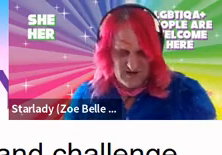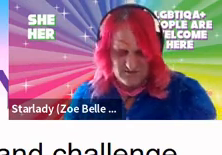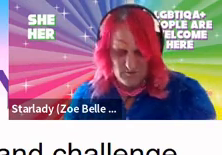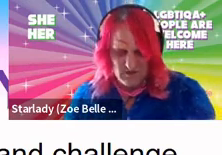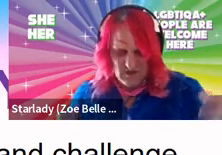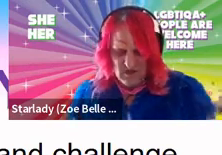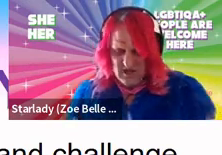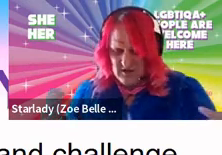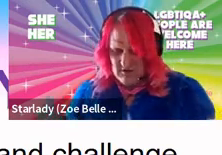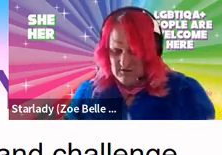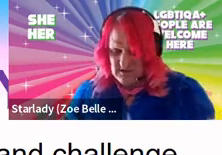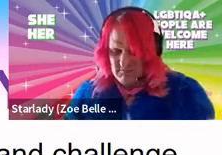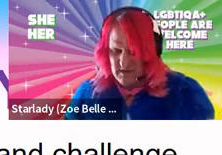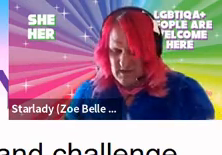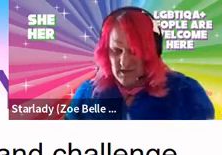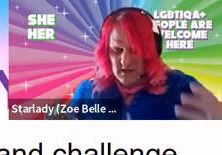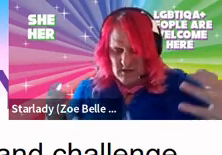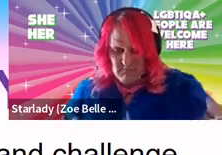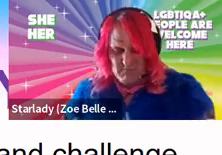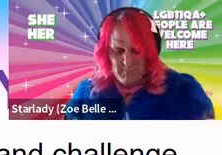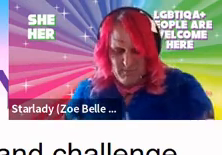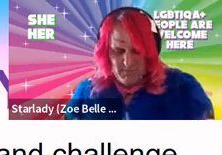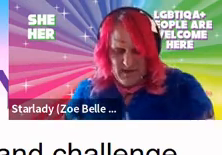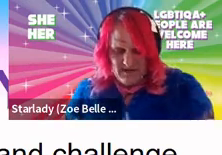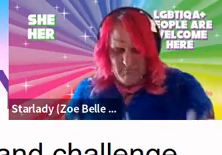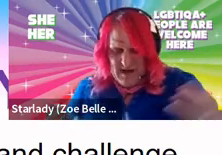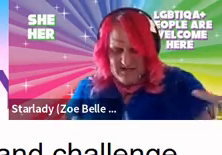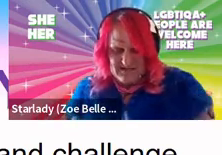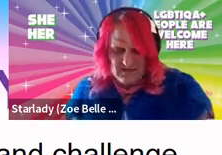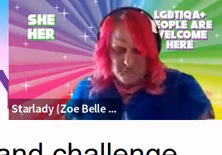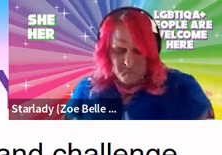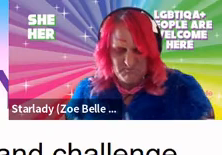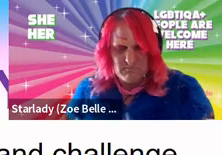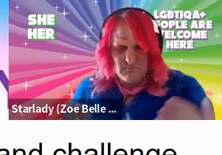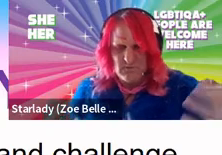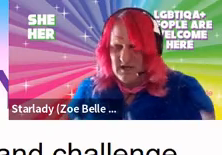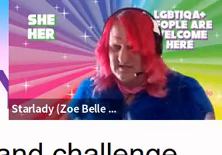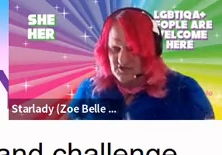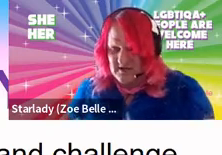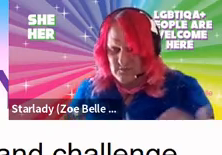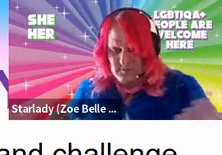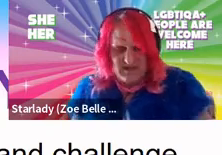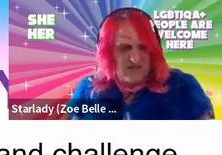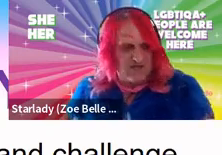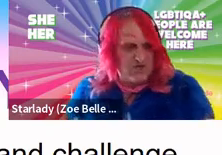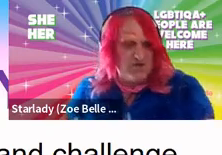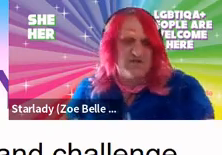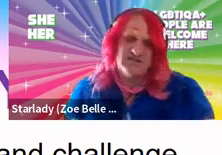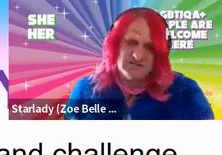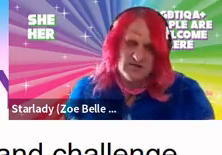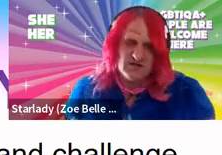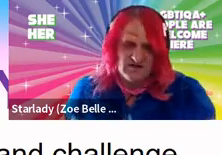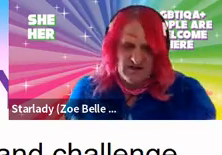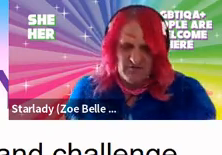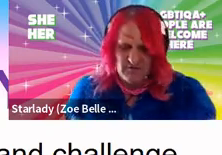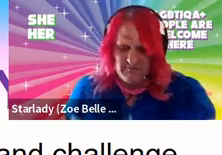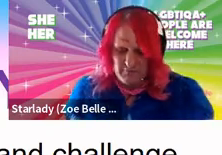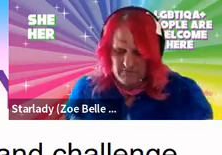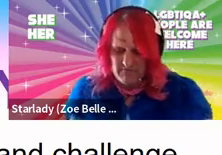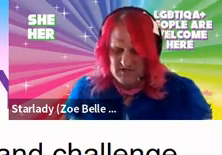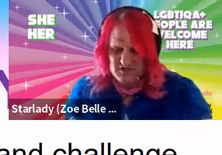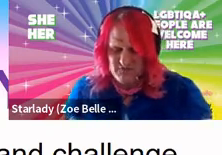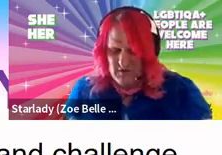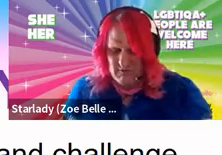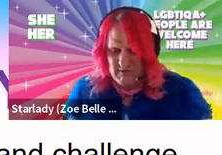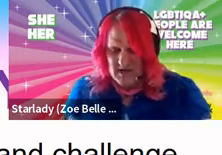particular for trans women, it can also be like passing as a trans woman. I think, you know, there's a certain level